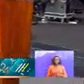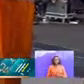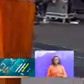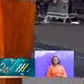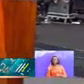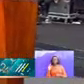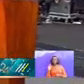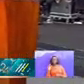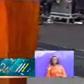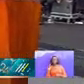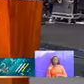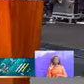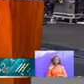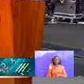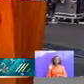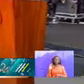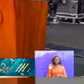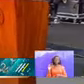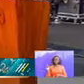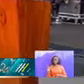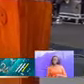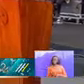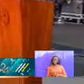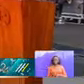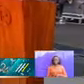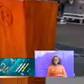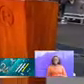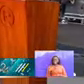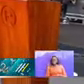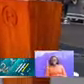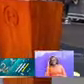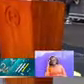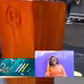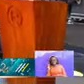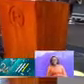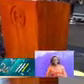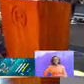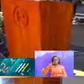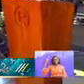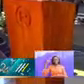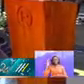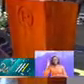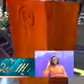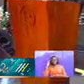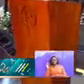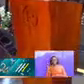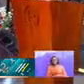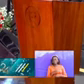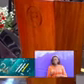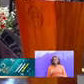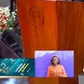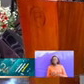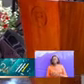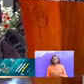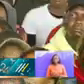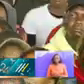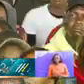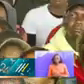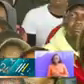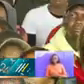Ono in logos you can deal with knowledge and you can deal with higher knowledge it's called the nosis and